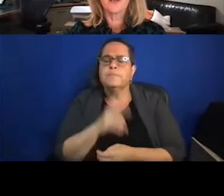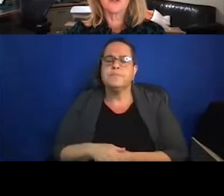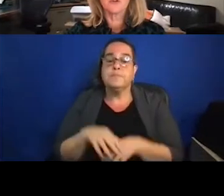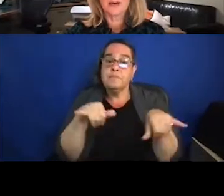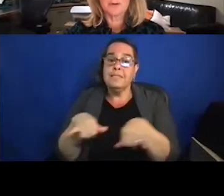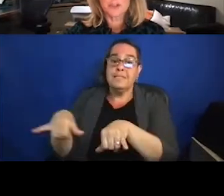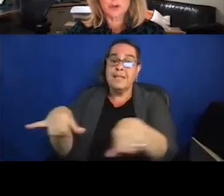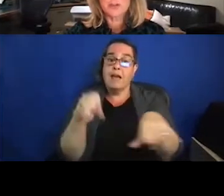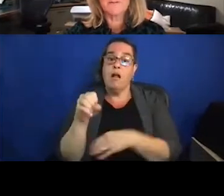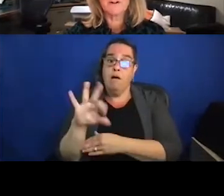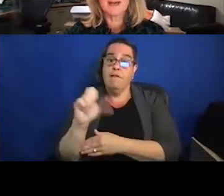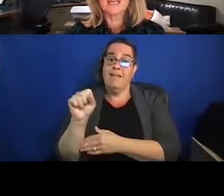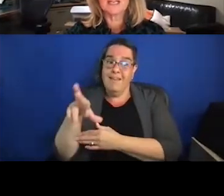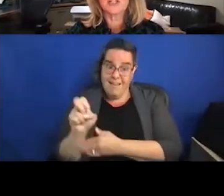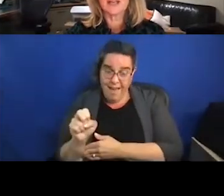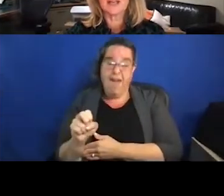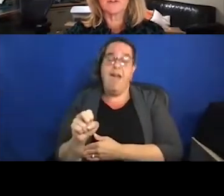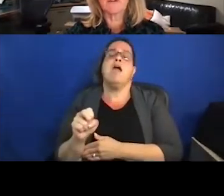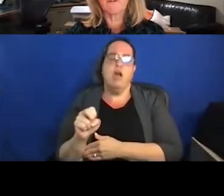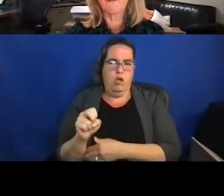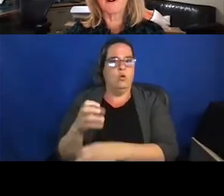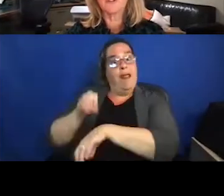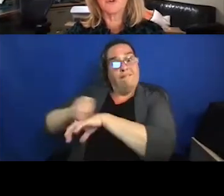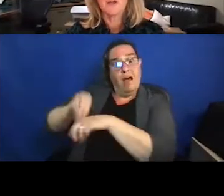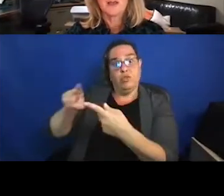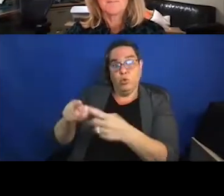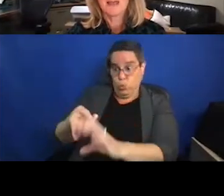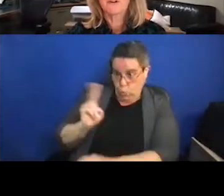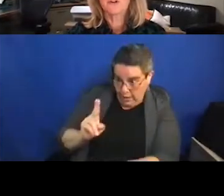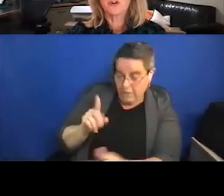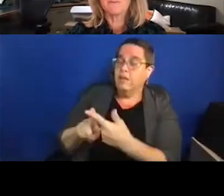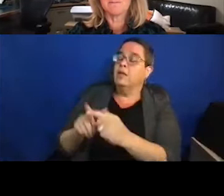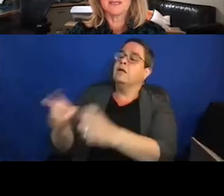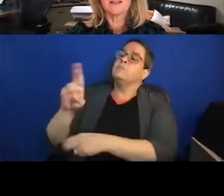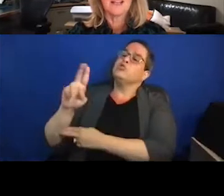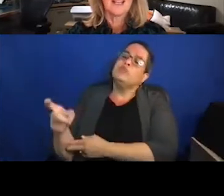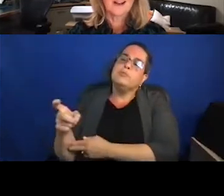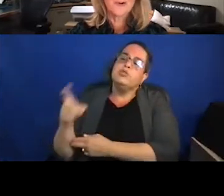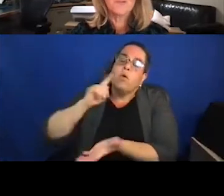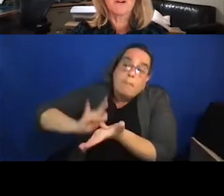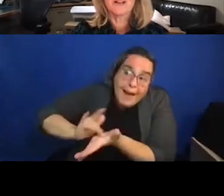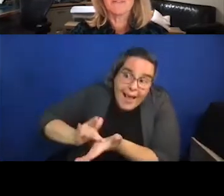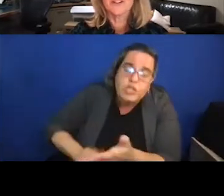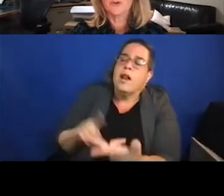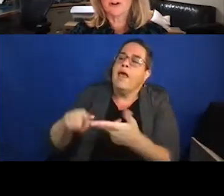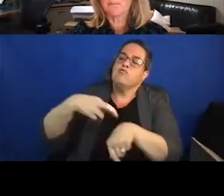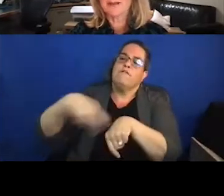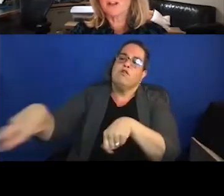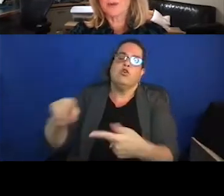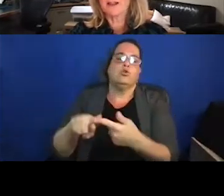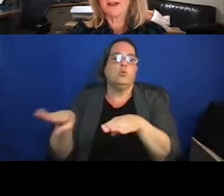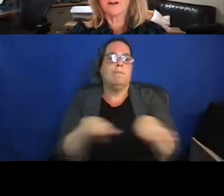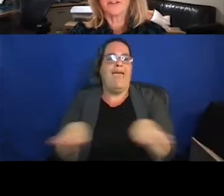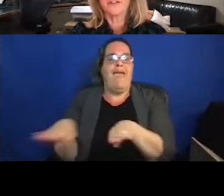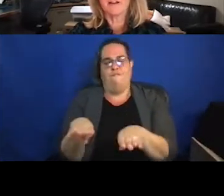their doctor in the prior year to quit smoking, but only 1/3 had been prescribed a medication to help them quit smoking.